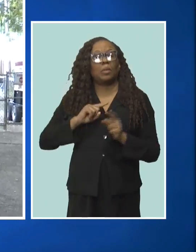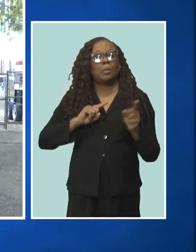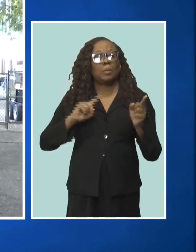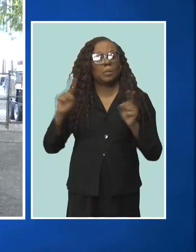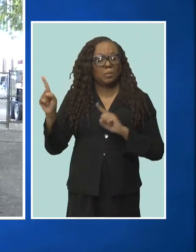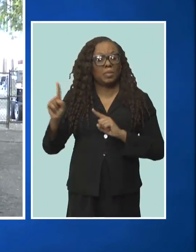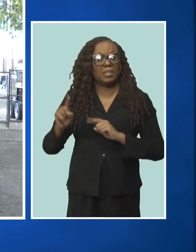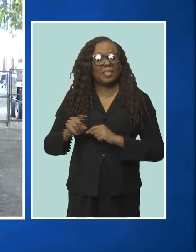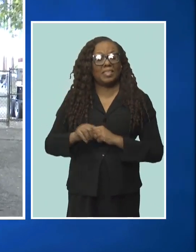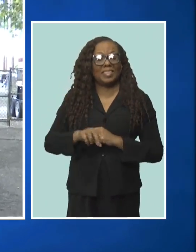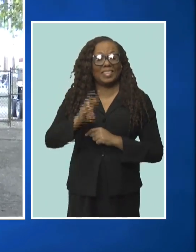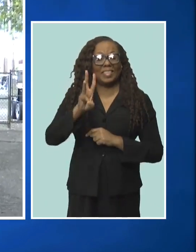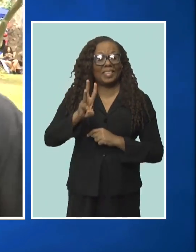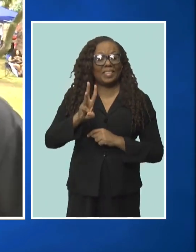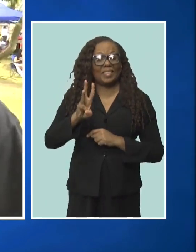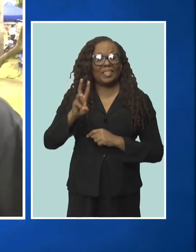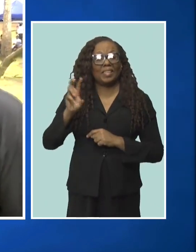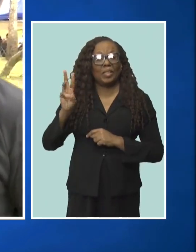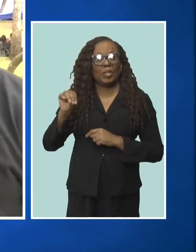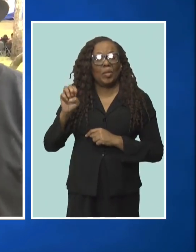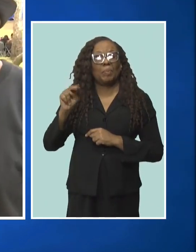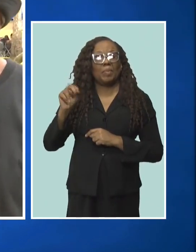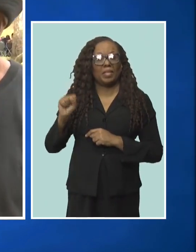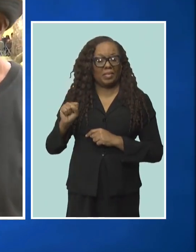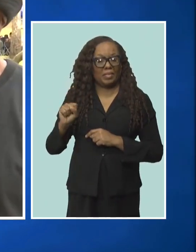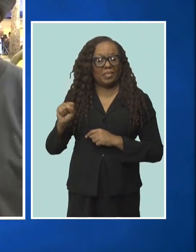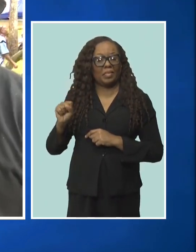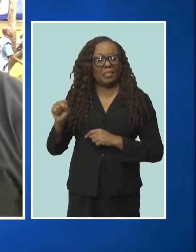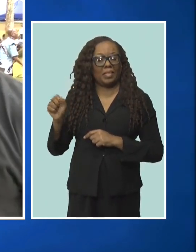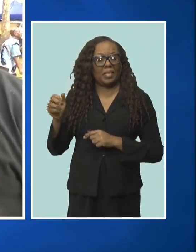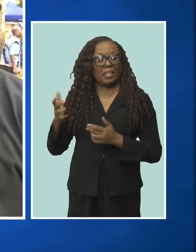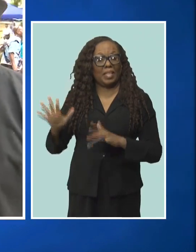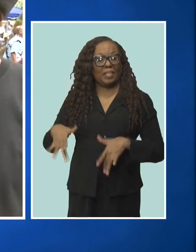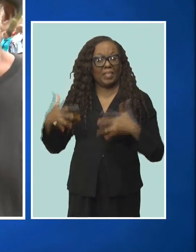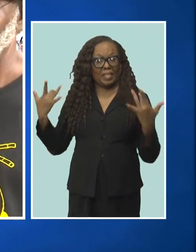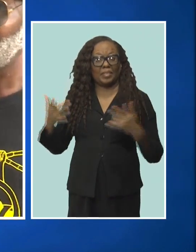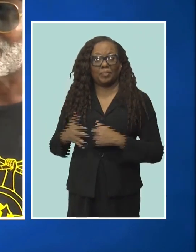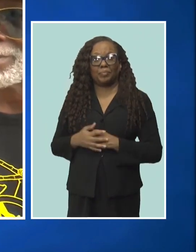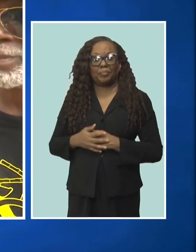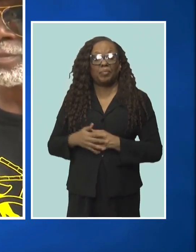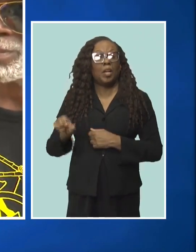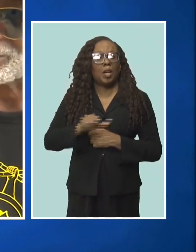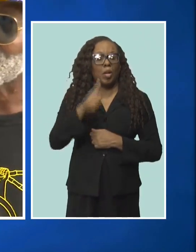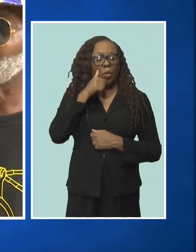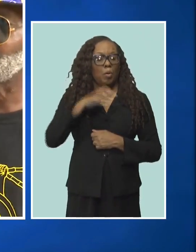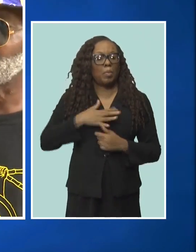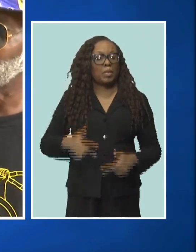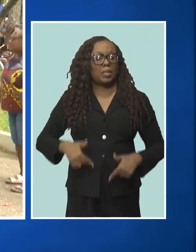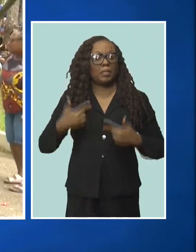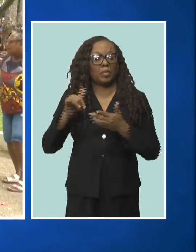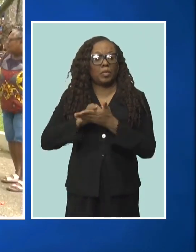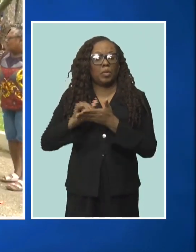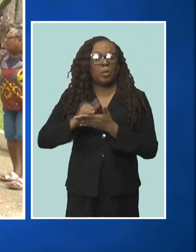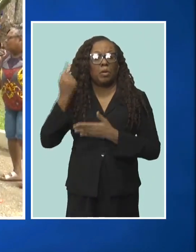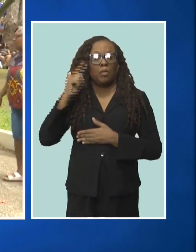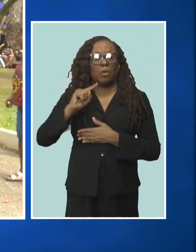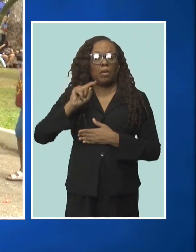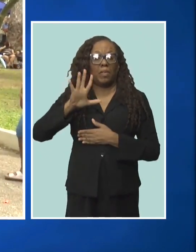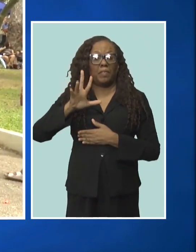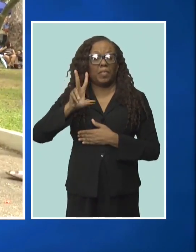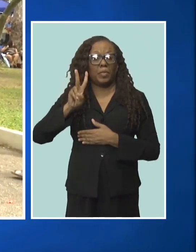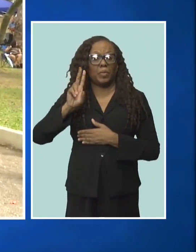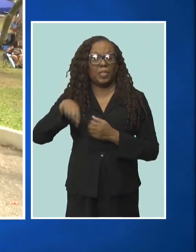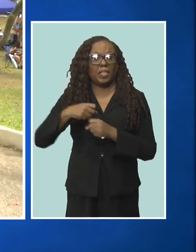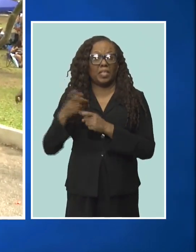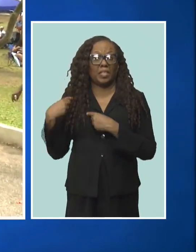to that 6 months park, you know. And Beulah Wilson, who has been living in New York for the past 52 years, is happy to be home dancing